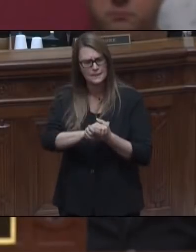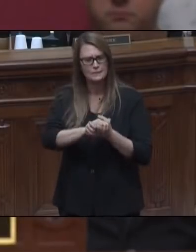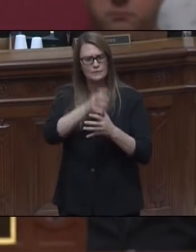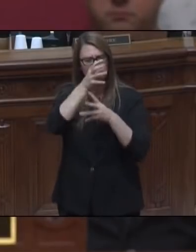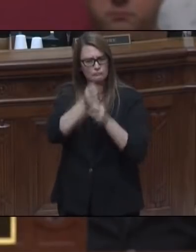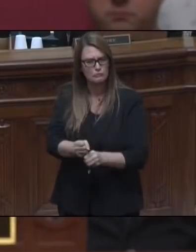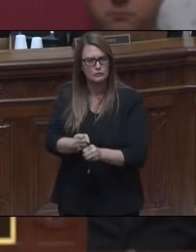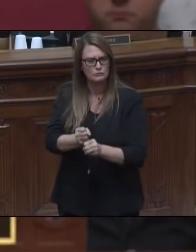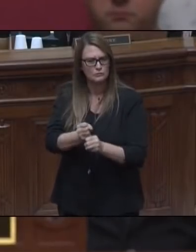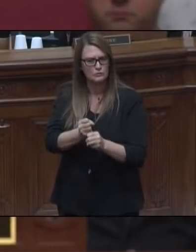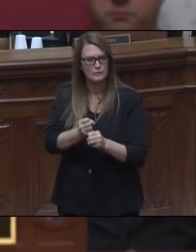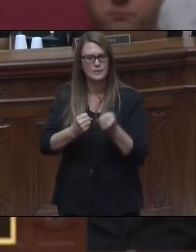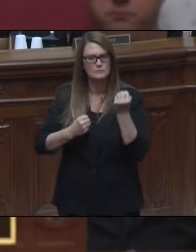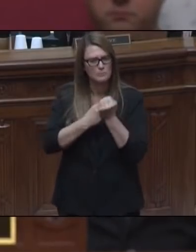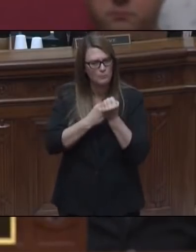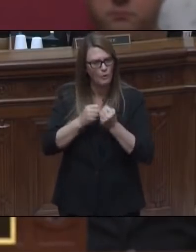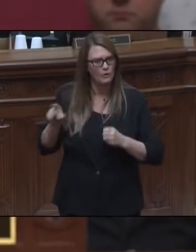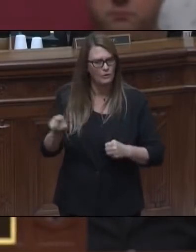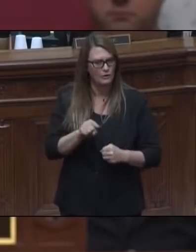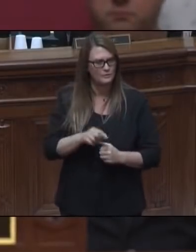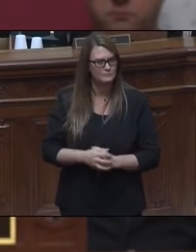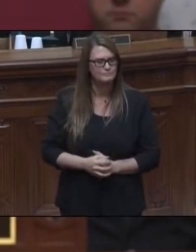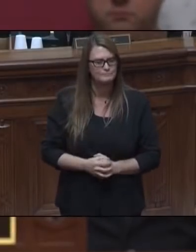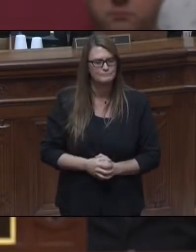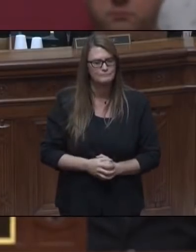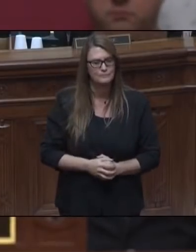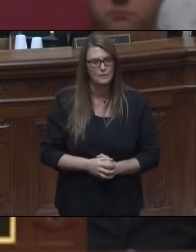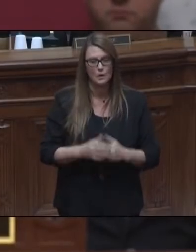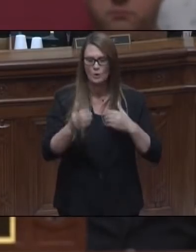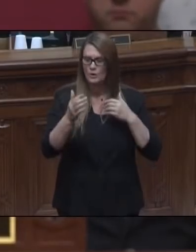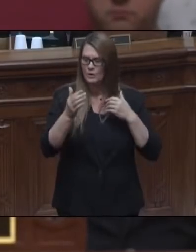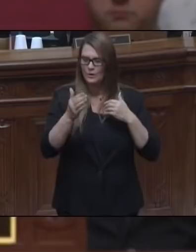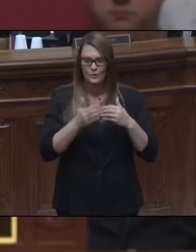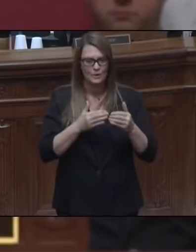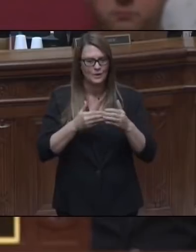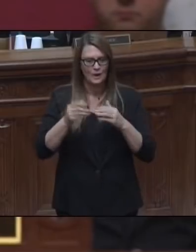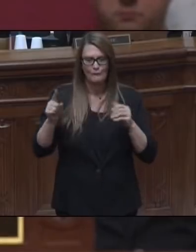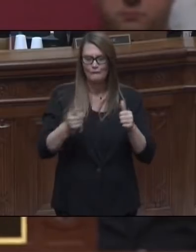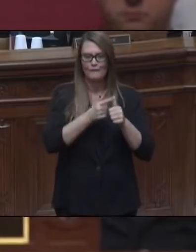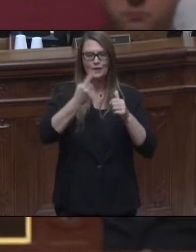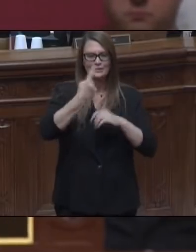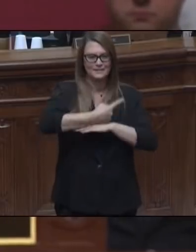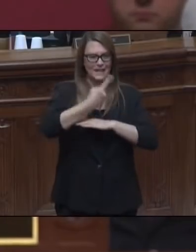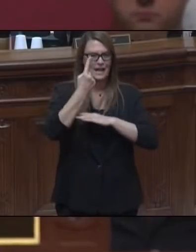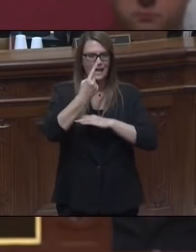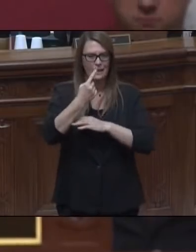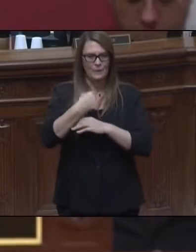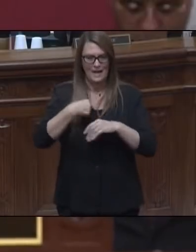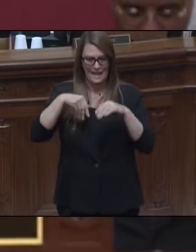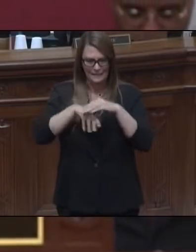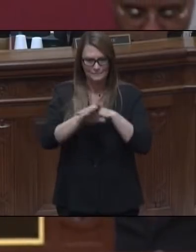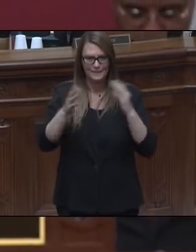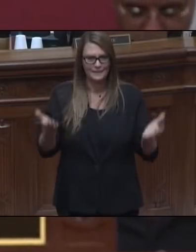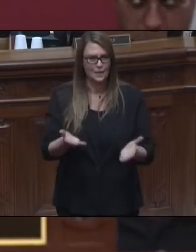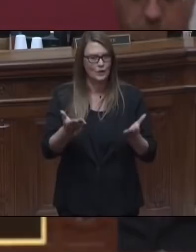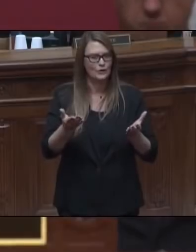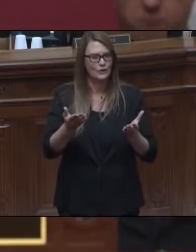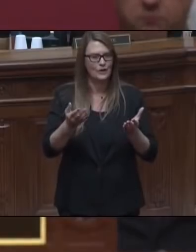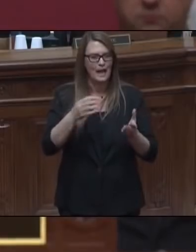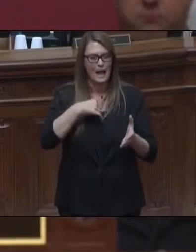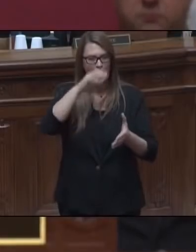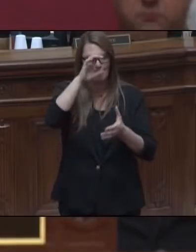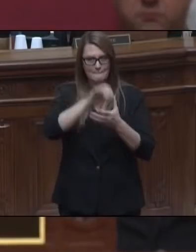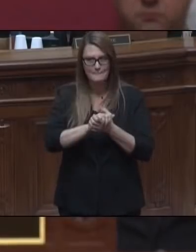through. Without any question whatsoever, from the very first day that I walked in this door, I have been a believer